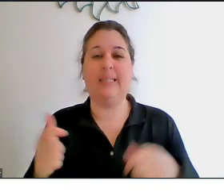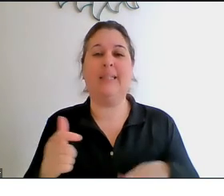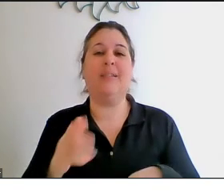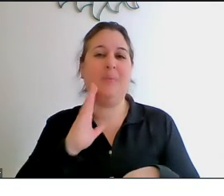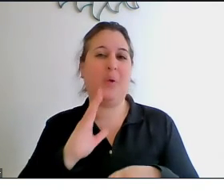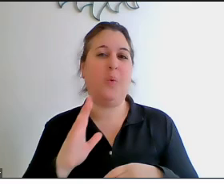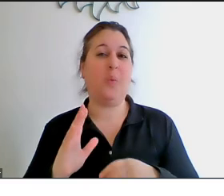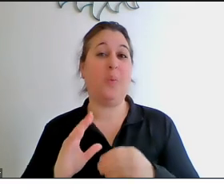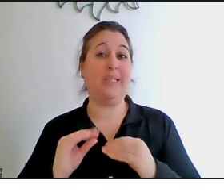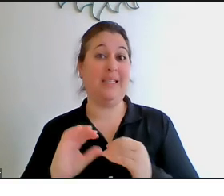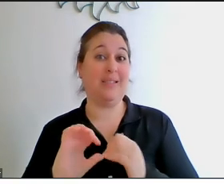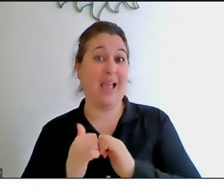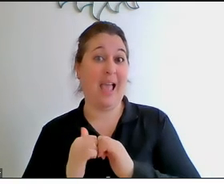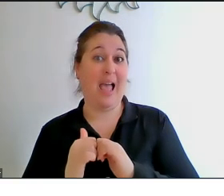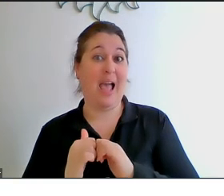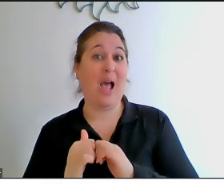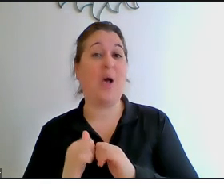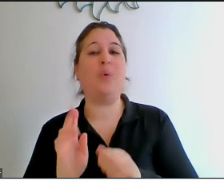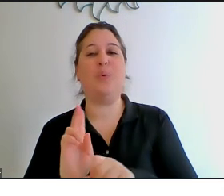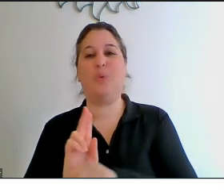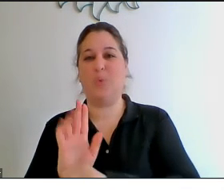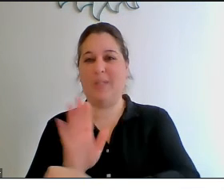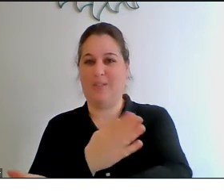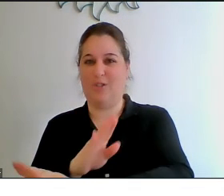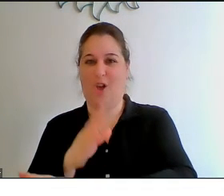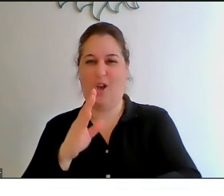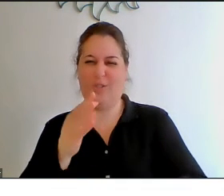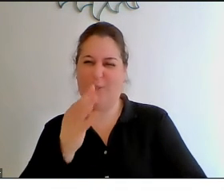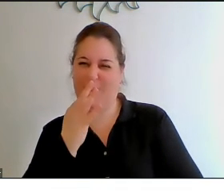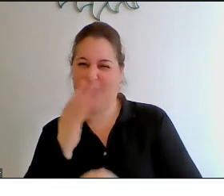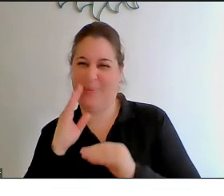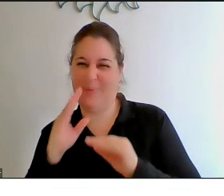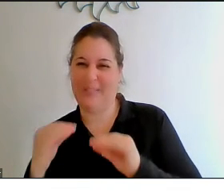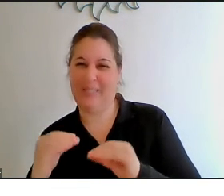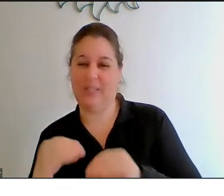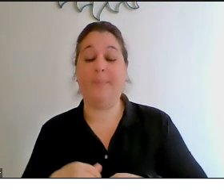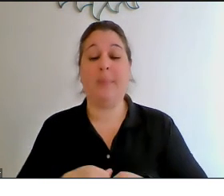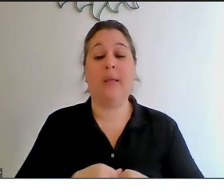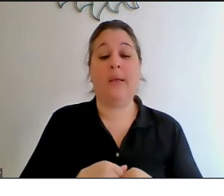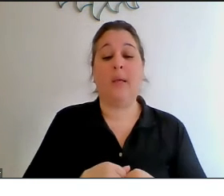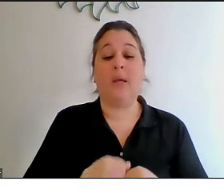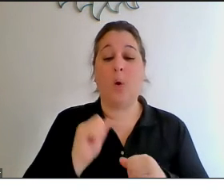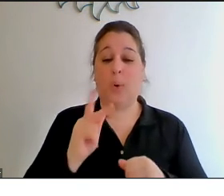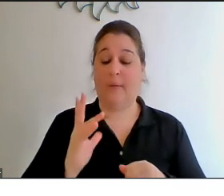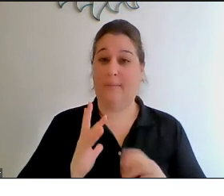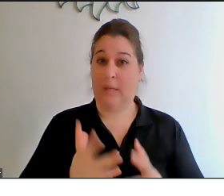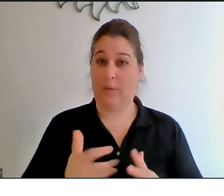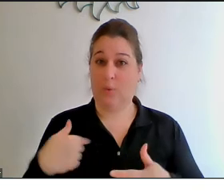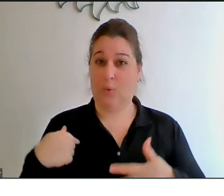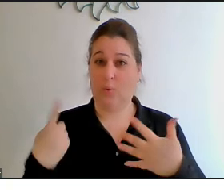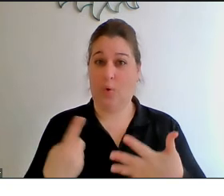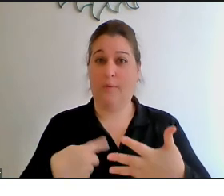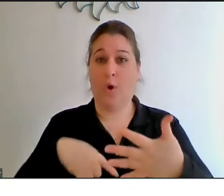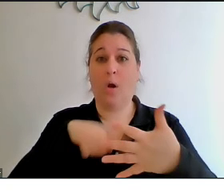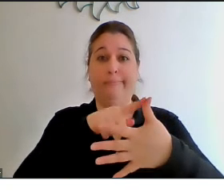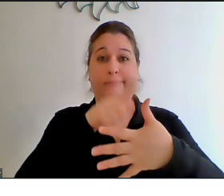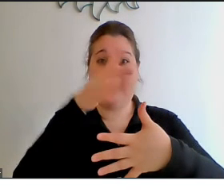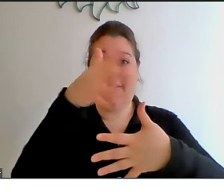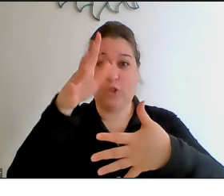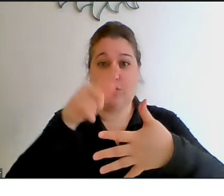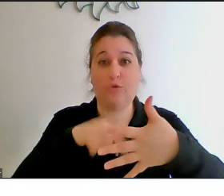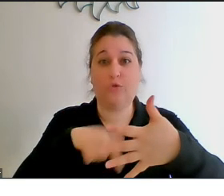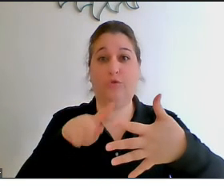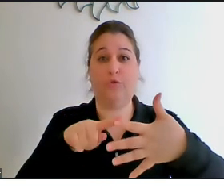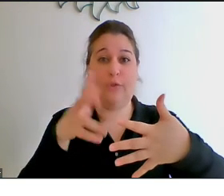All right, here is our outline. All right, so we just learned about using the number line, the jar